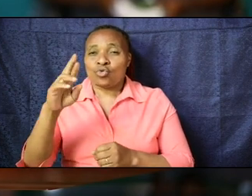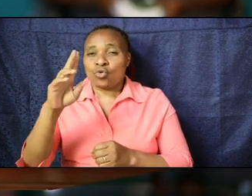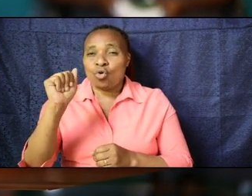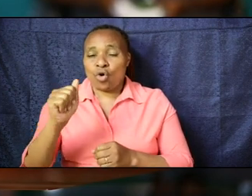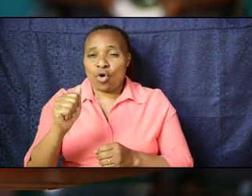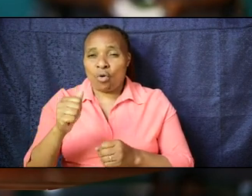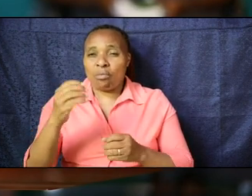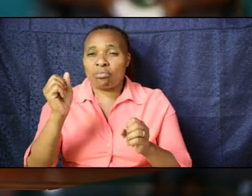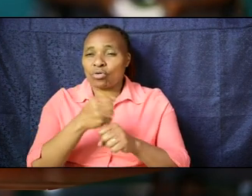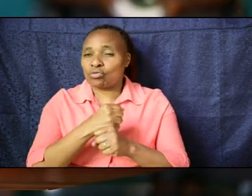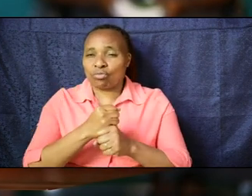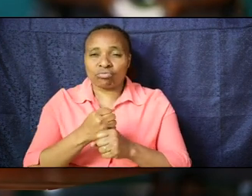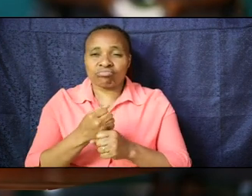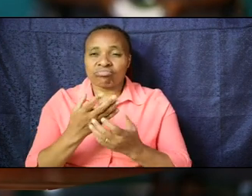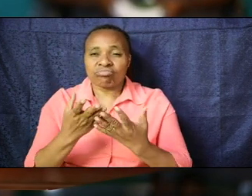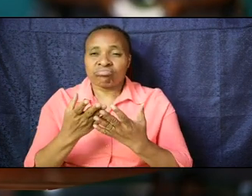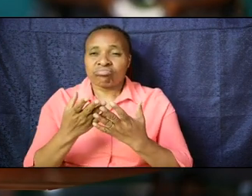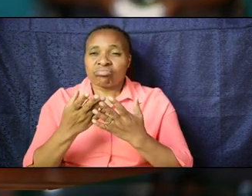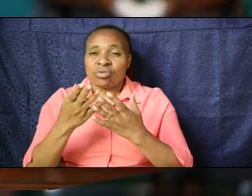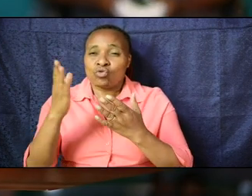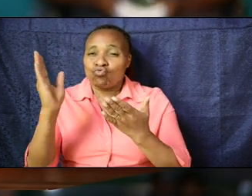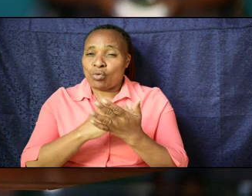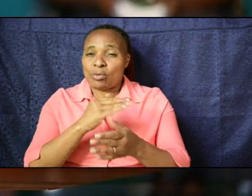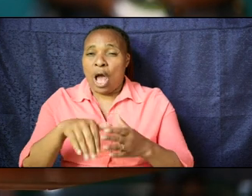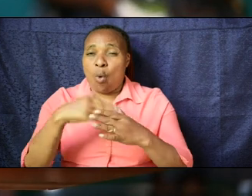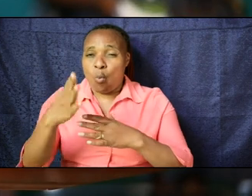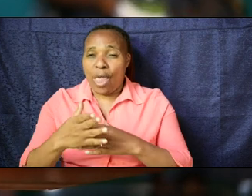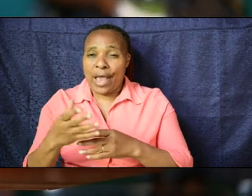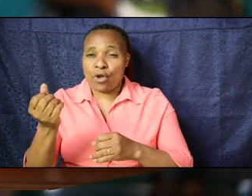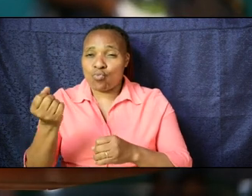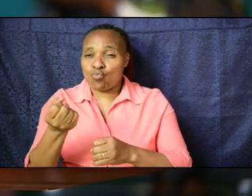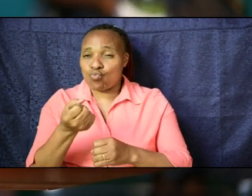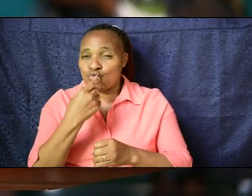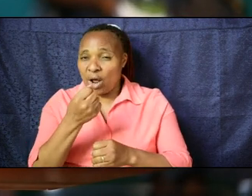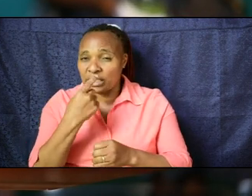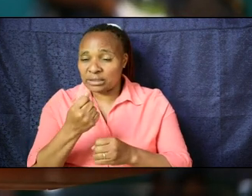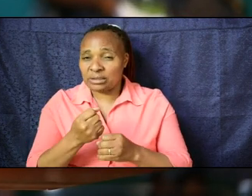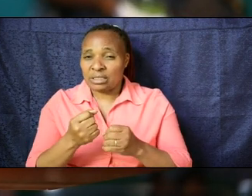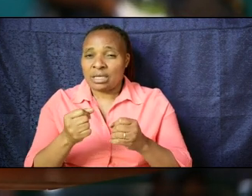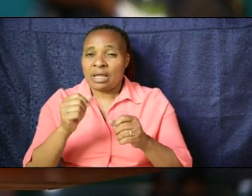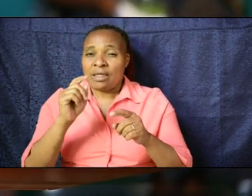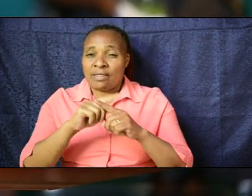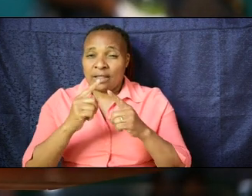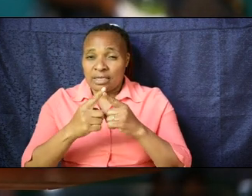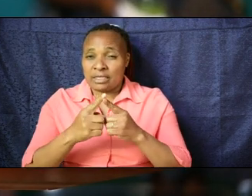decriminalized drugs, and the Seventh-day Adventist Church in Portugal has only